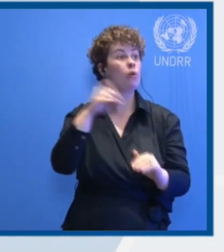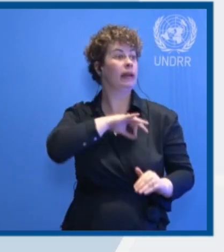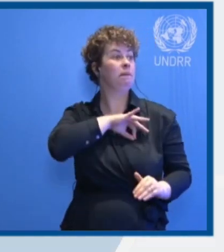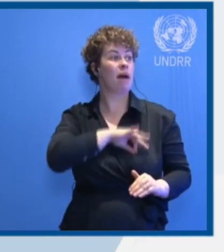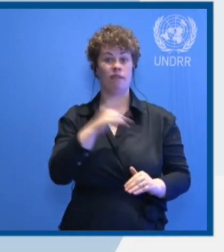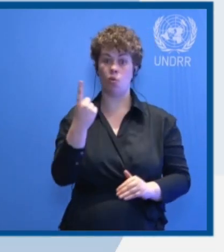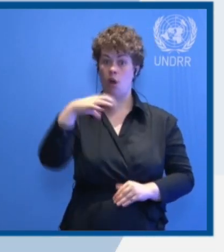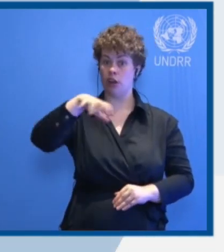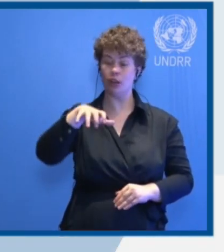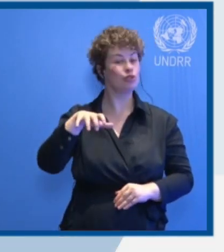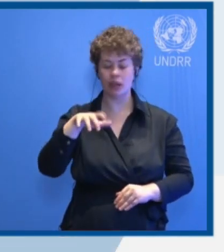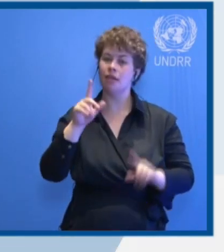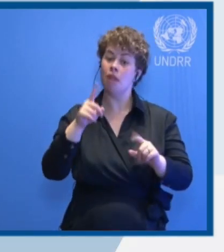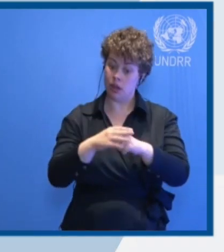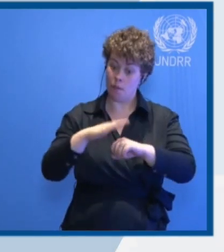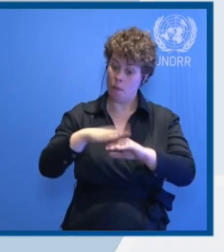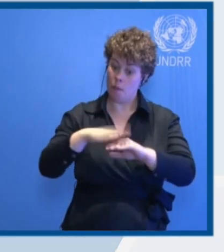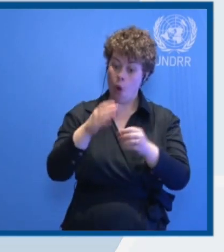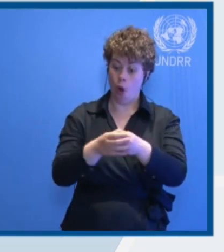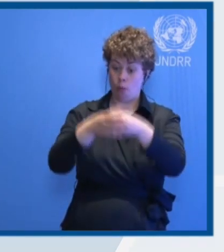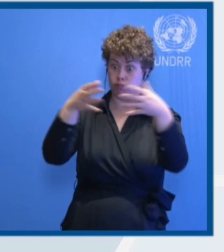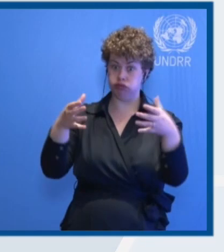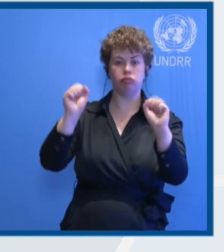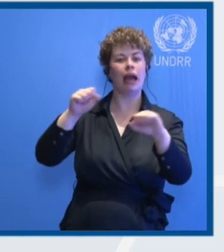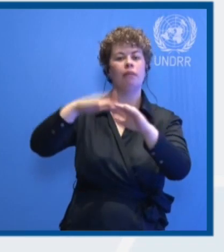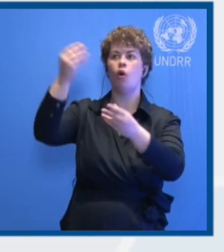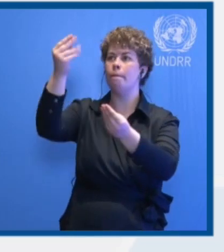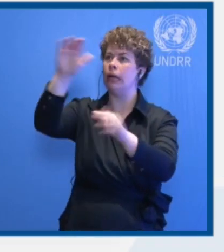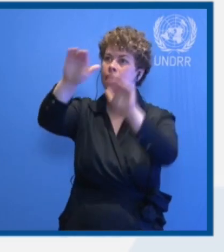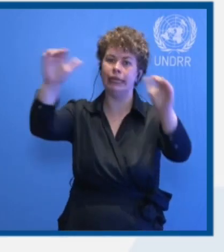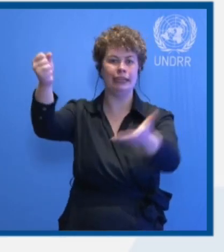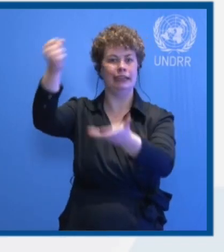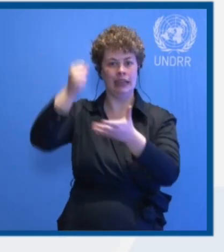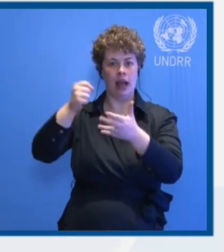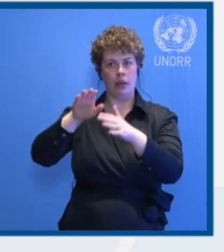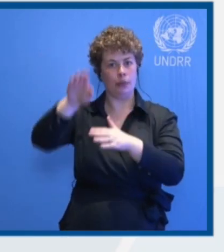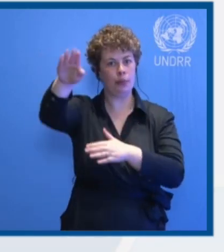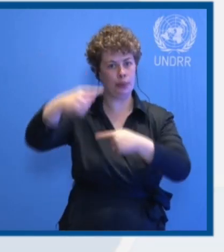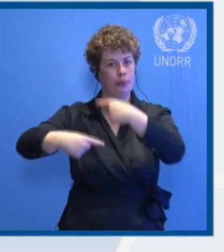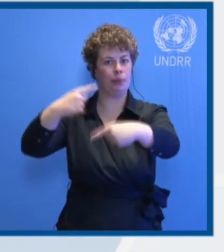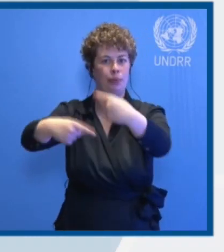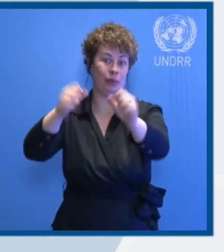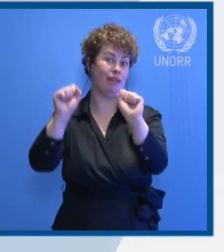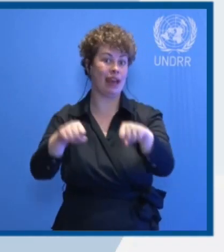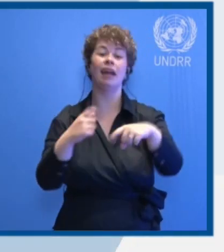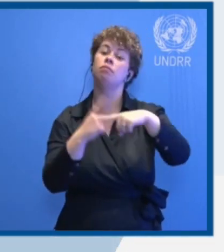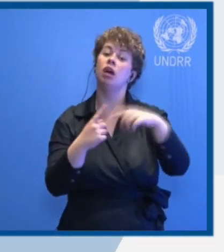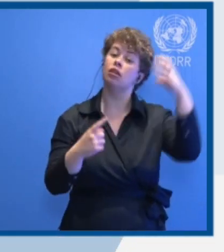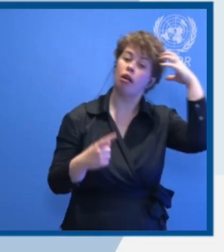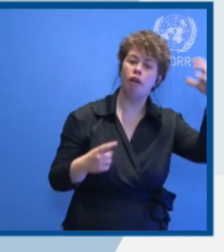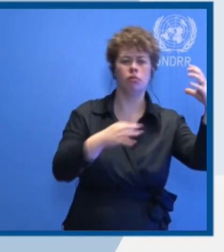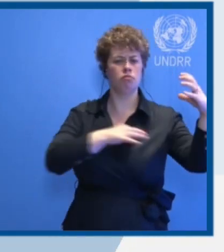attract financing and investments, and that we do require an integrated approach. I just wanted to end by saying